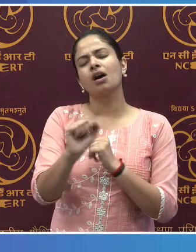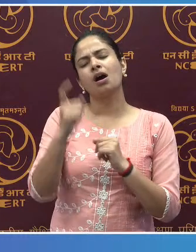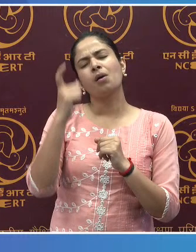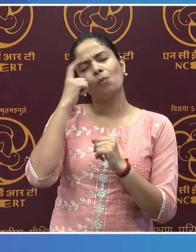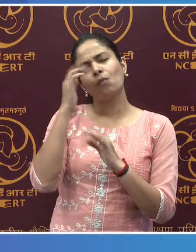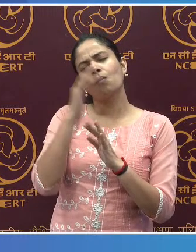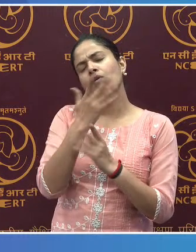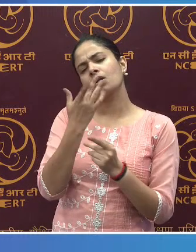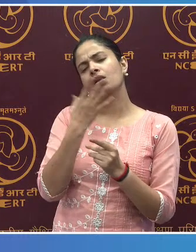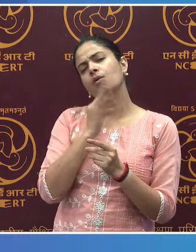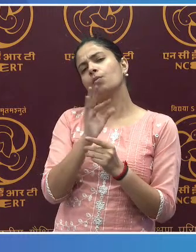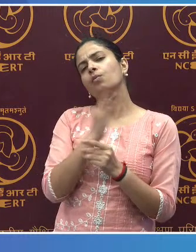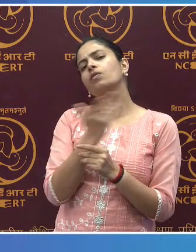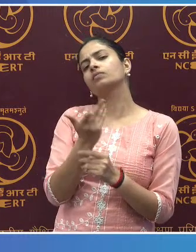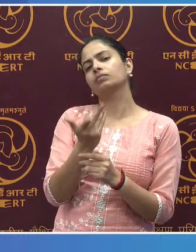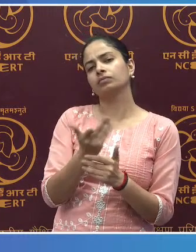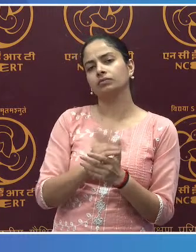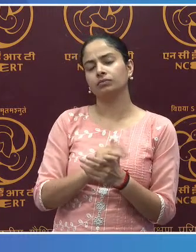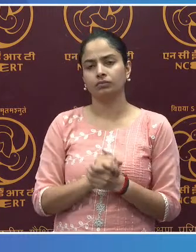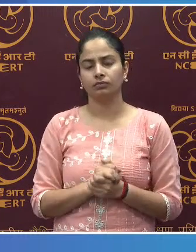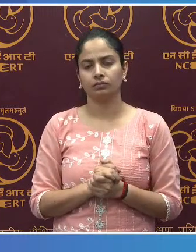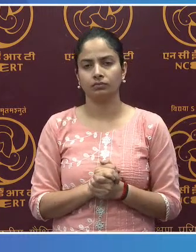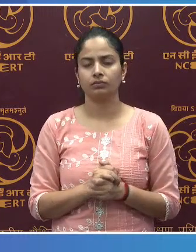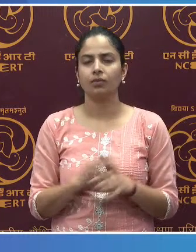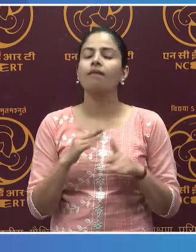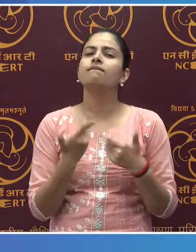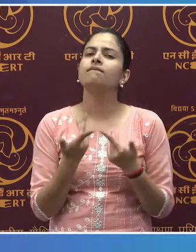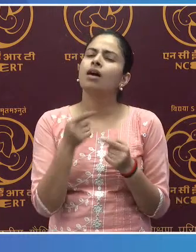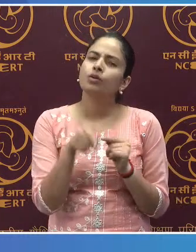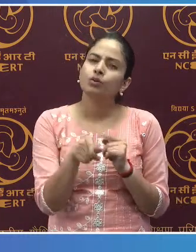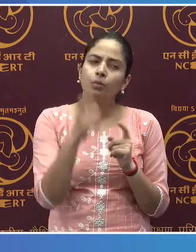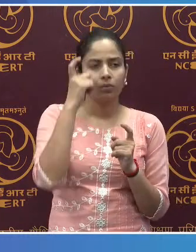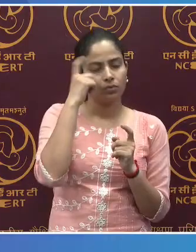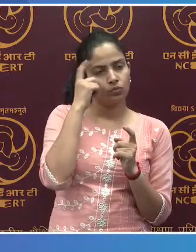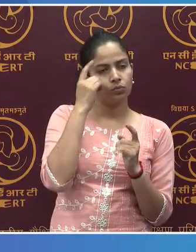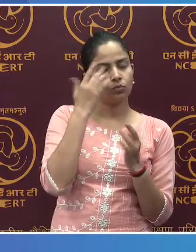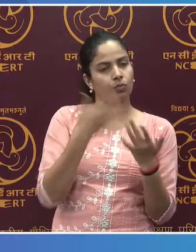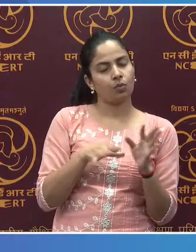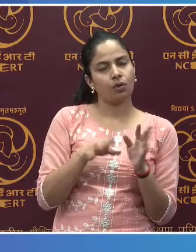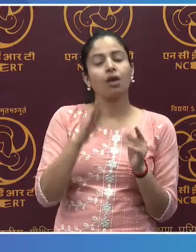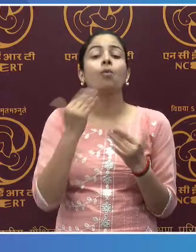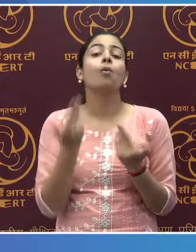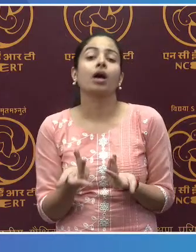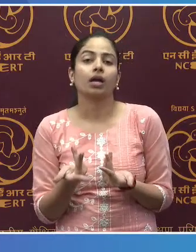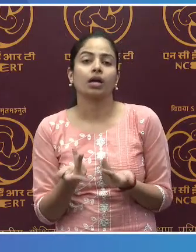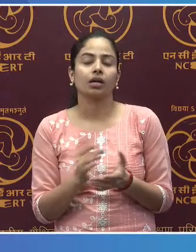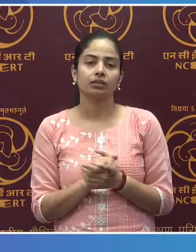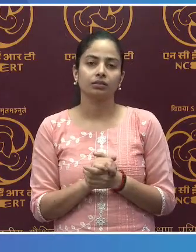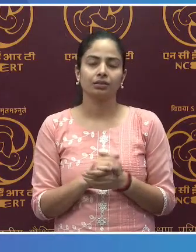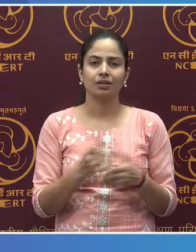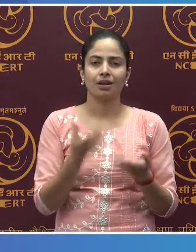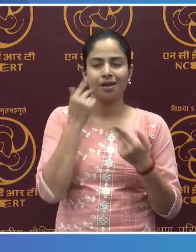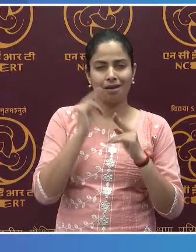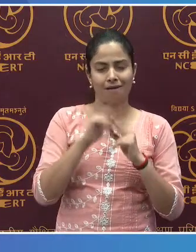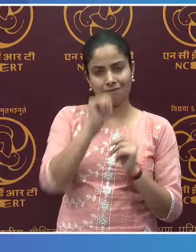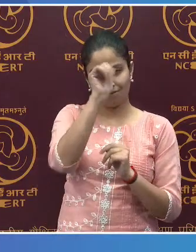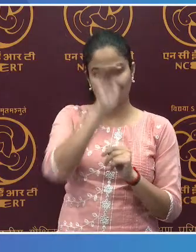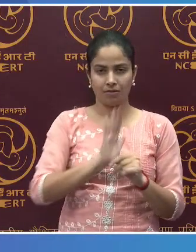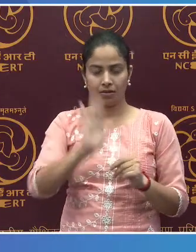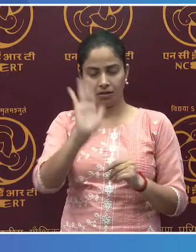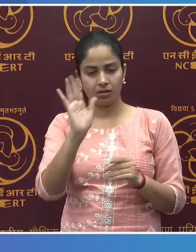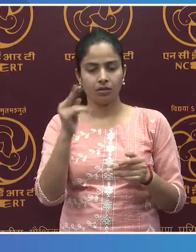are two important geographical features of India? Why do you think they are important? What do you think India might have looked